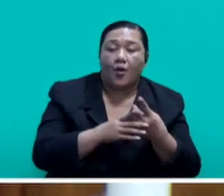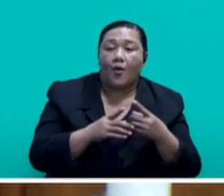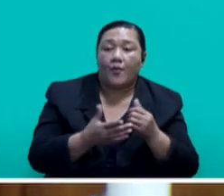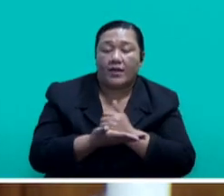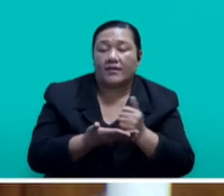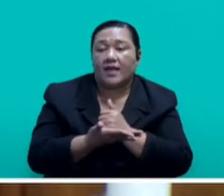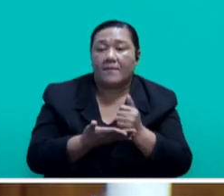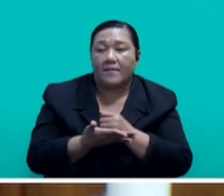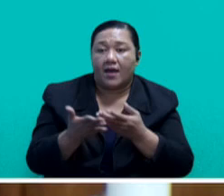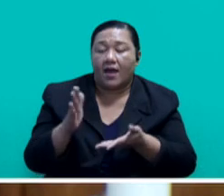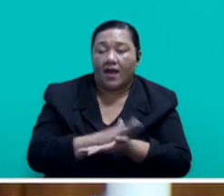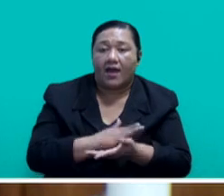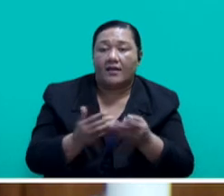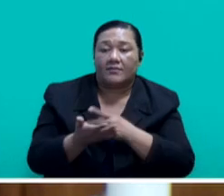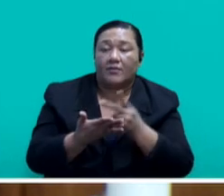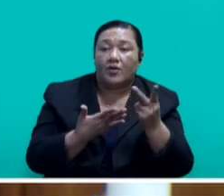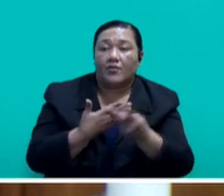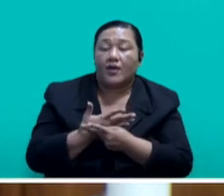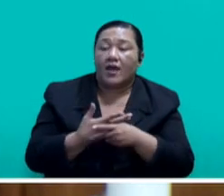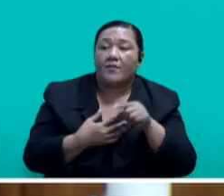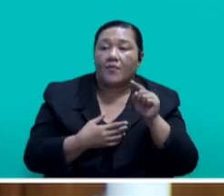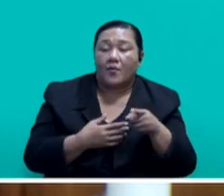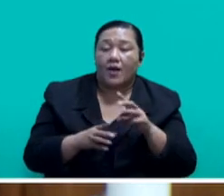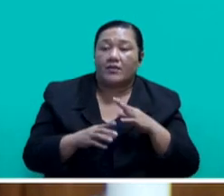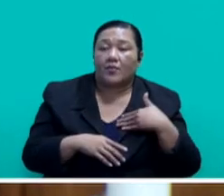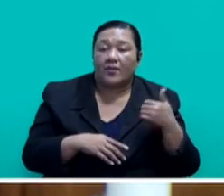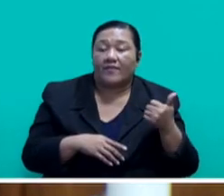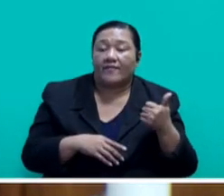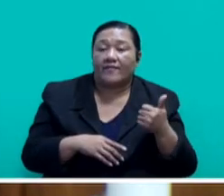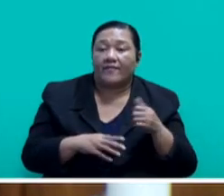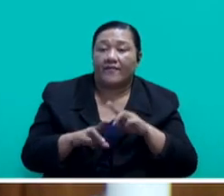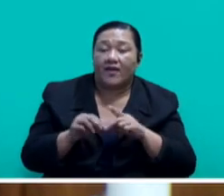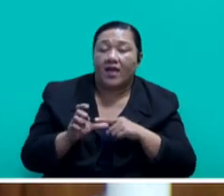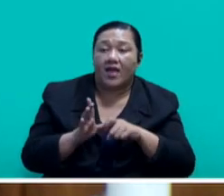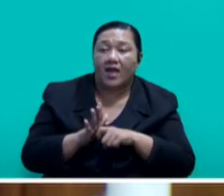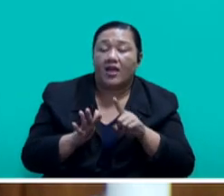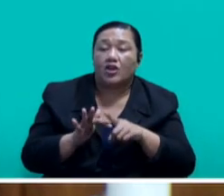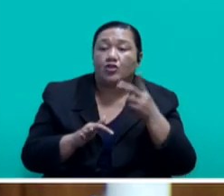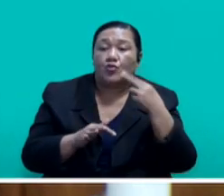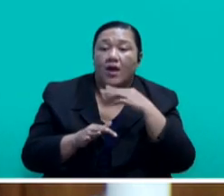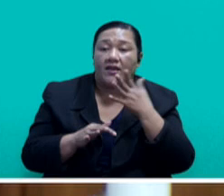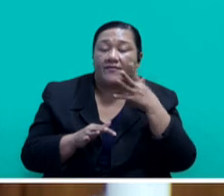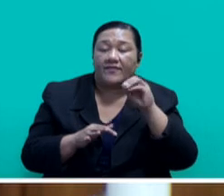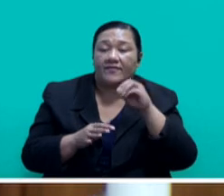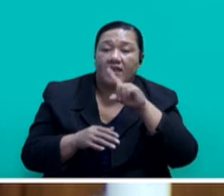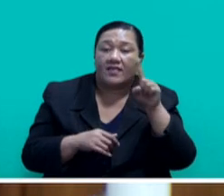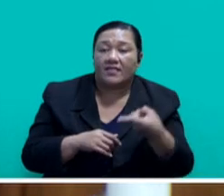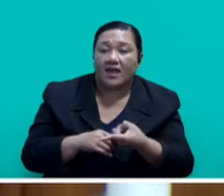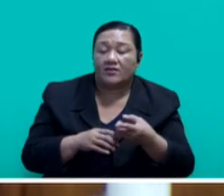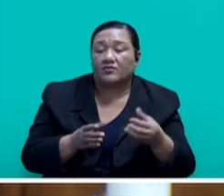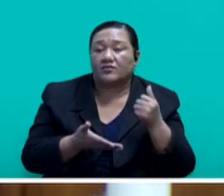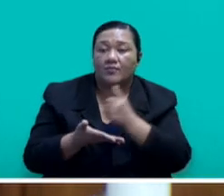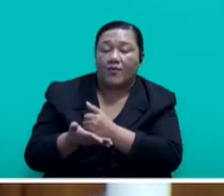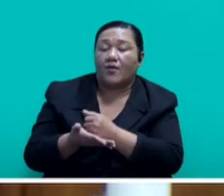program, welfare issues are also growing. And the budgetary provision of $250,000 to support the recruitment of